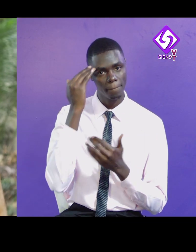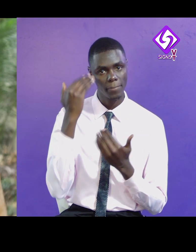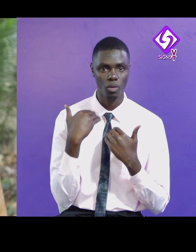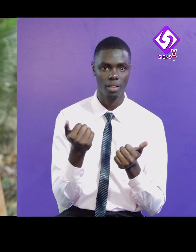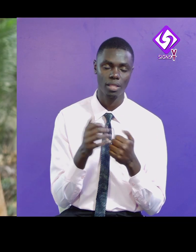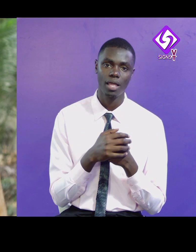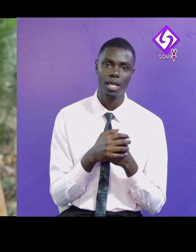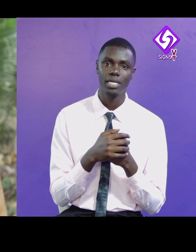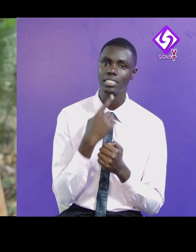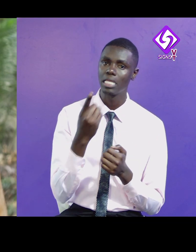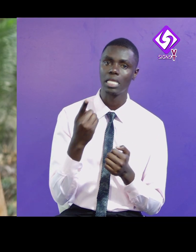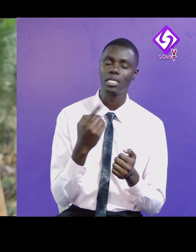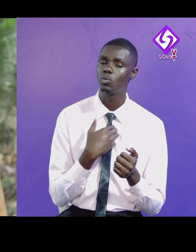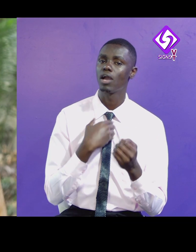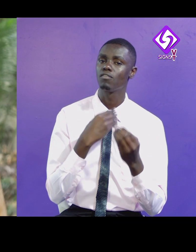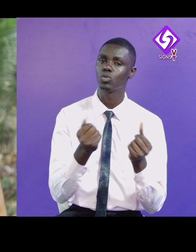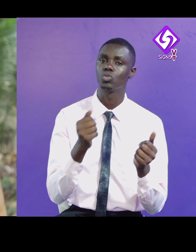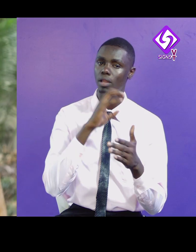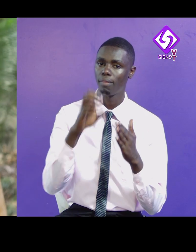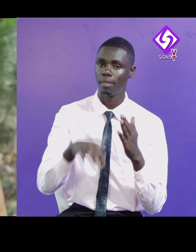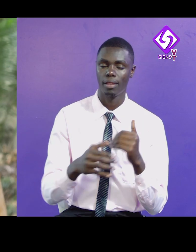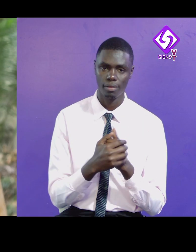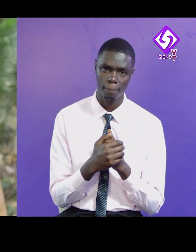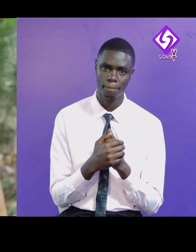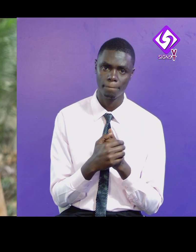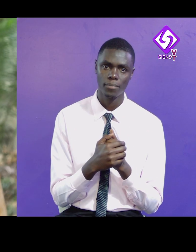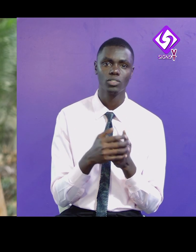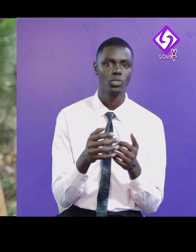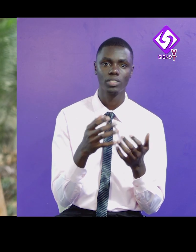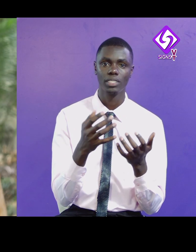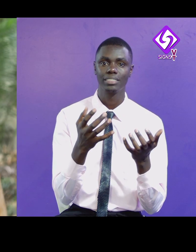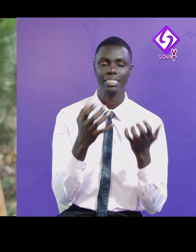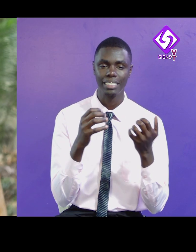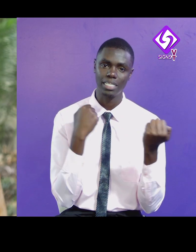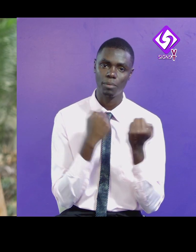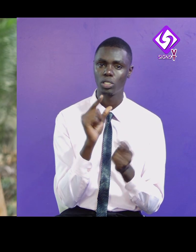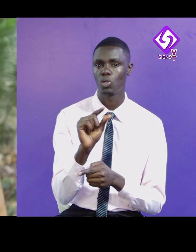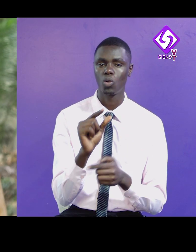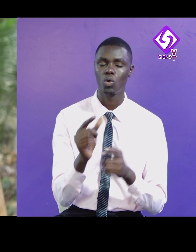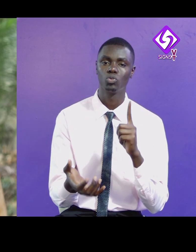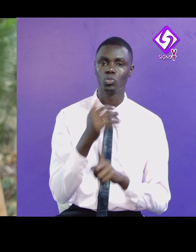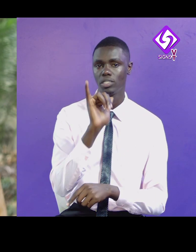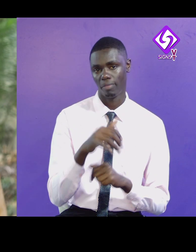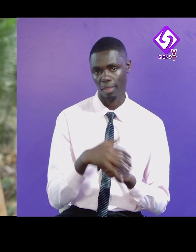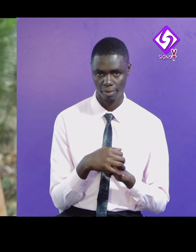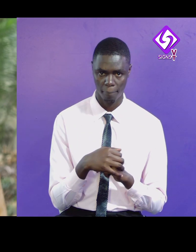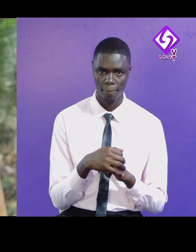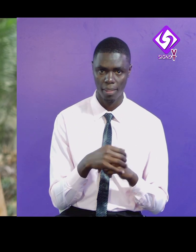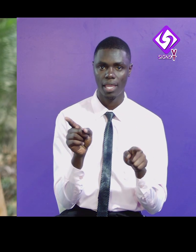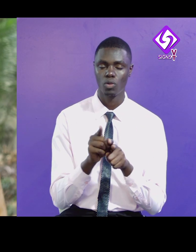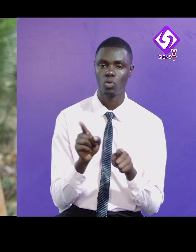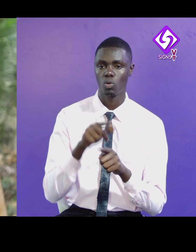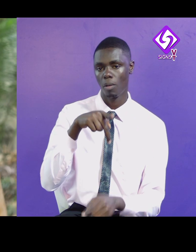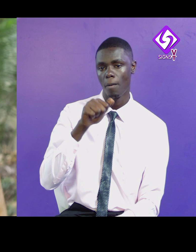health, and it's just seeing that there is light at the end of the tunnel, but you might just need a little bit of support to get there. And